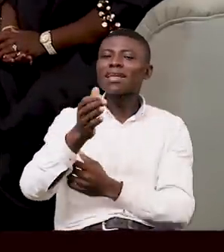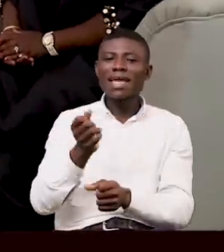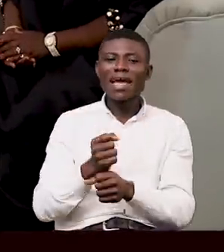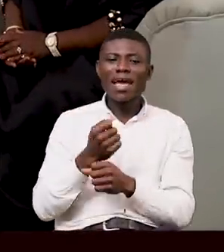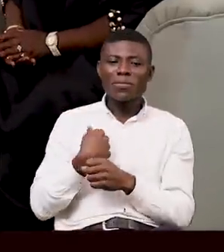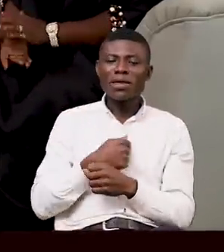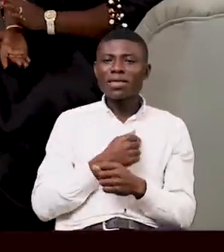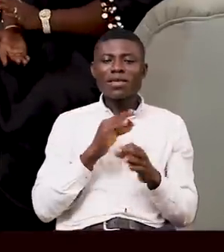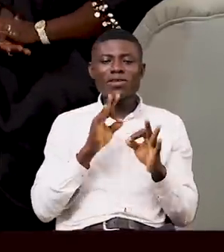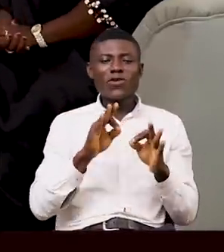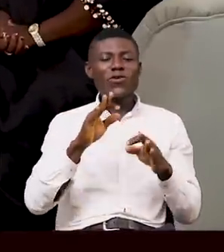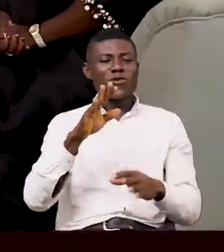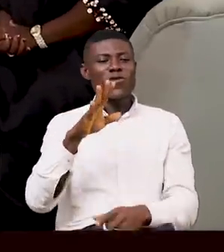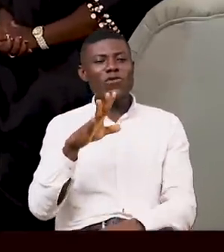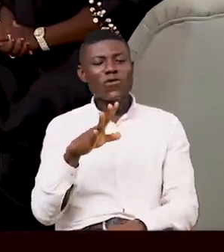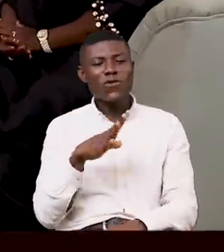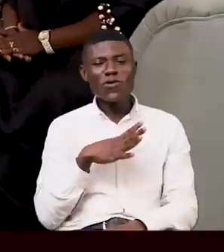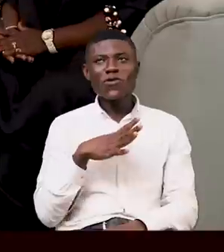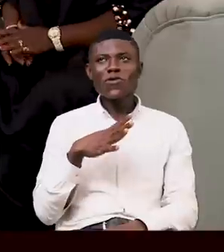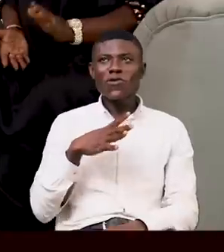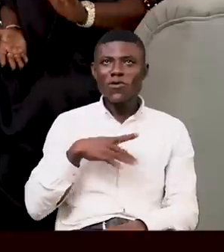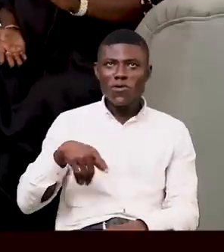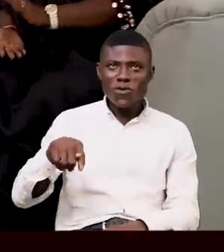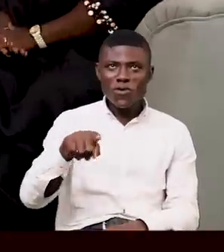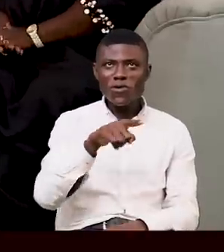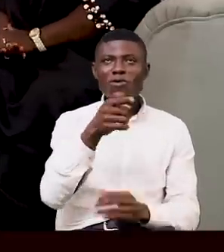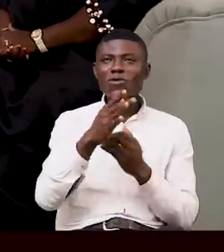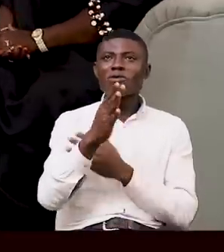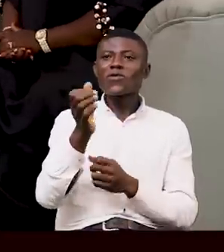ye radia ye yo